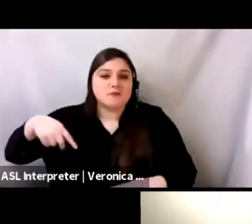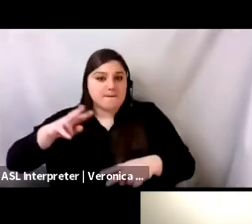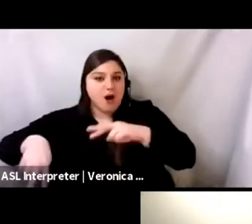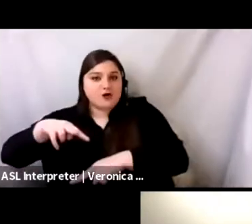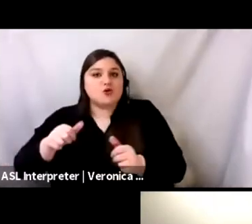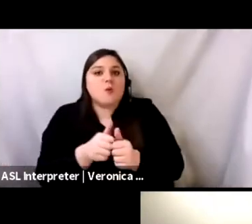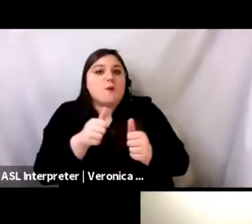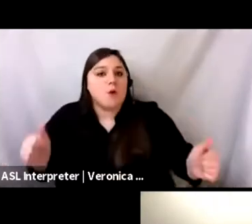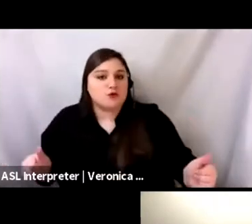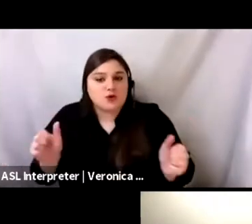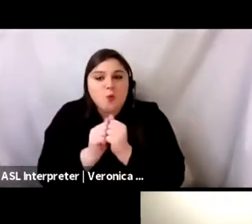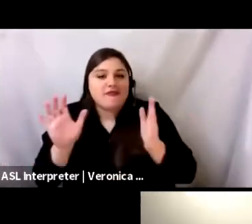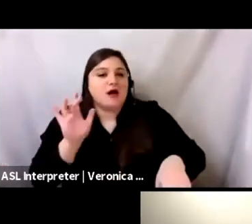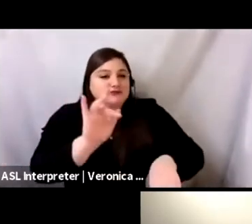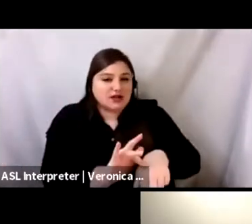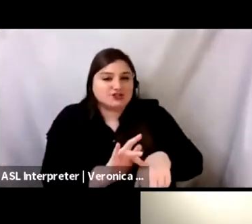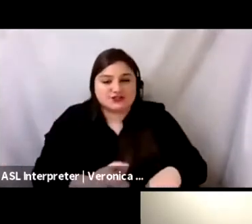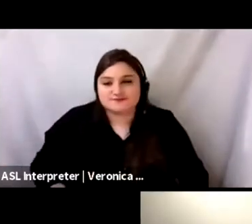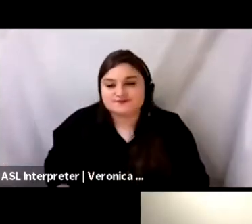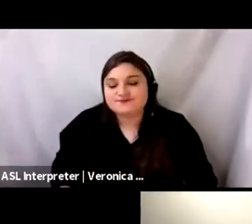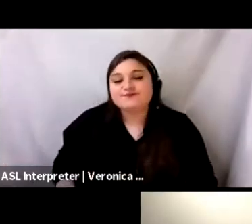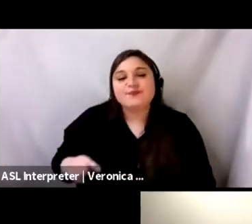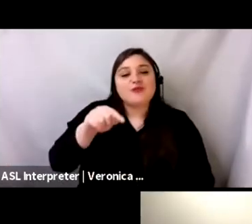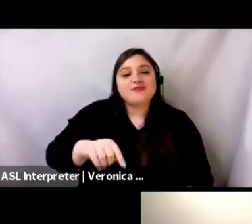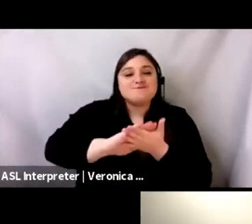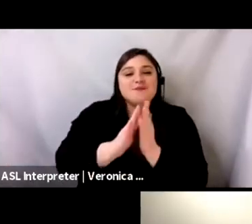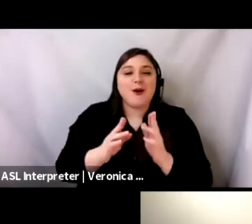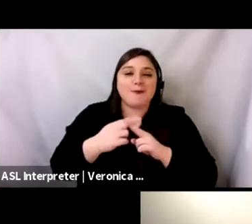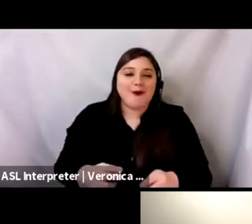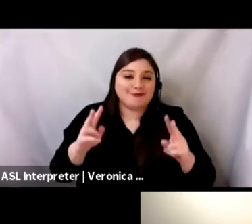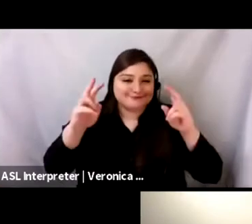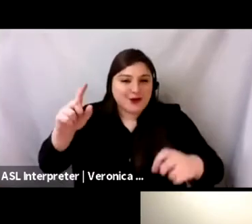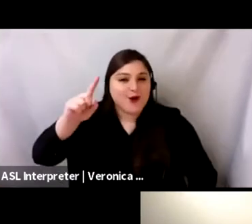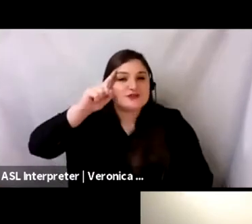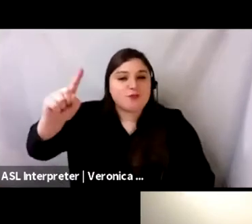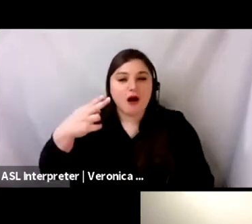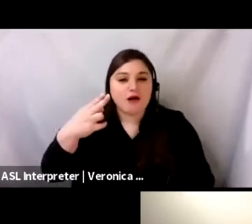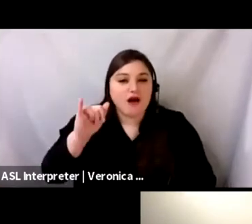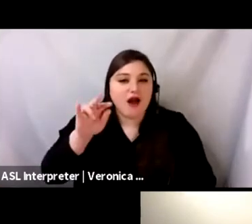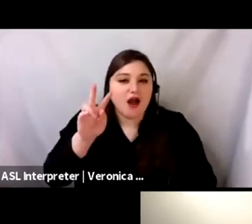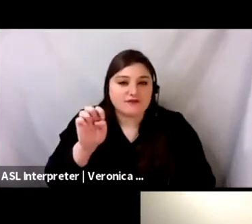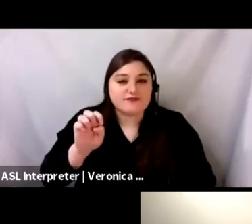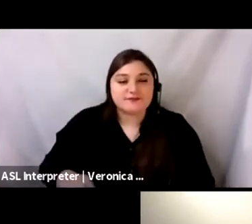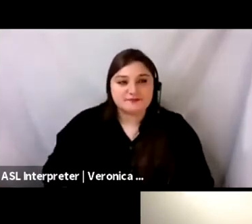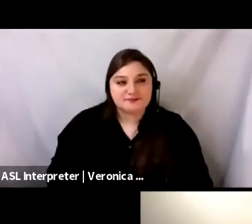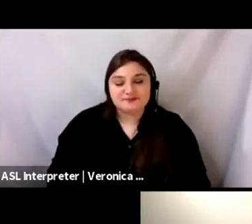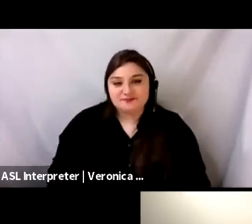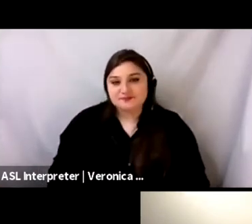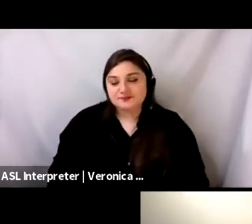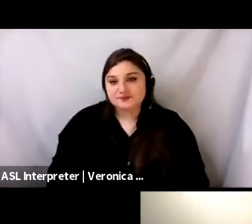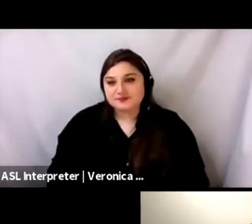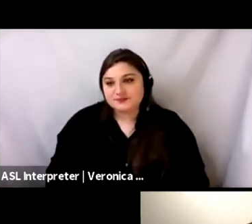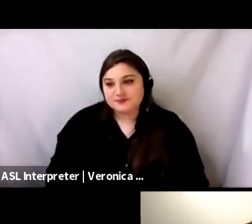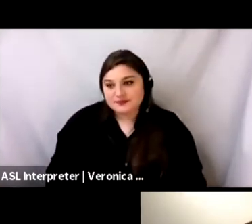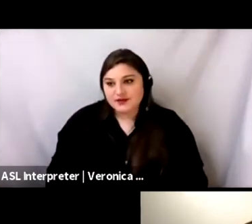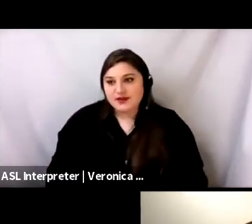make our hives, we can call it then smart hive. And this could actually, if it's fully take on, which is not the